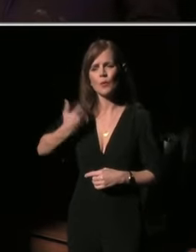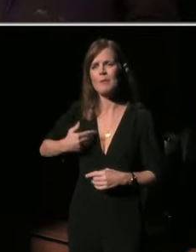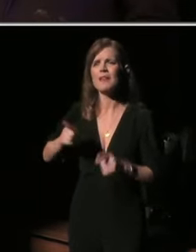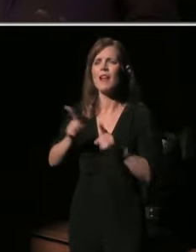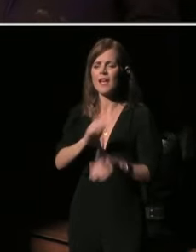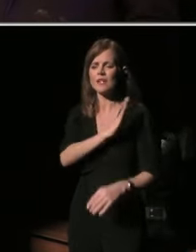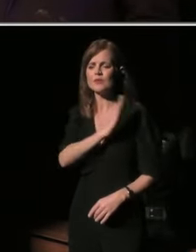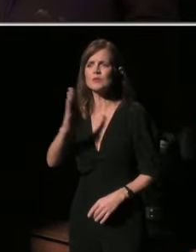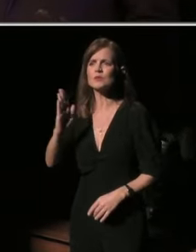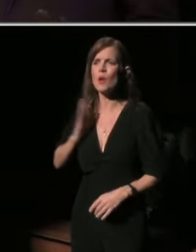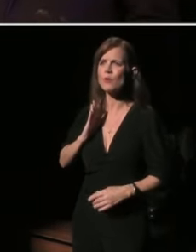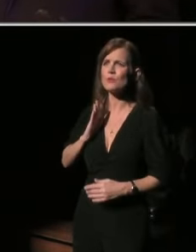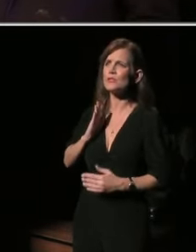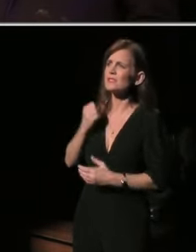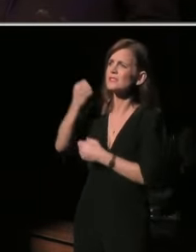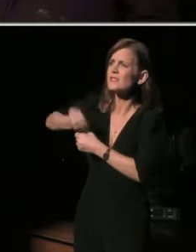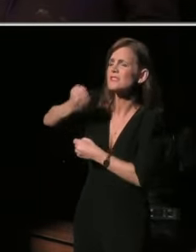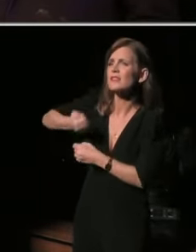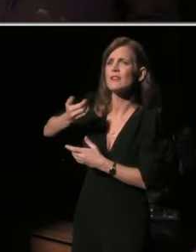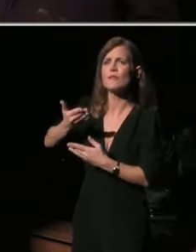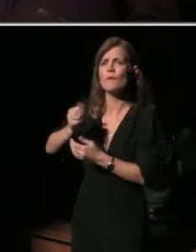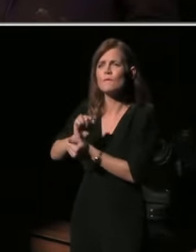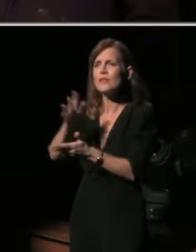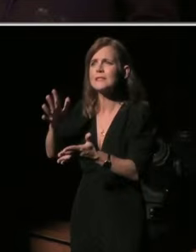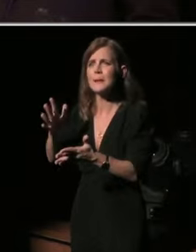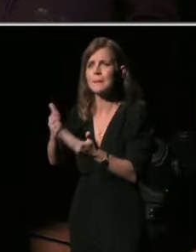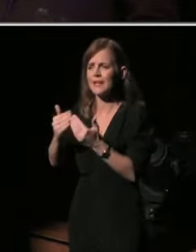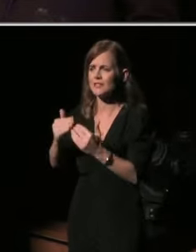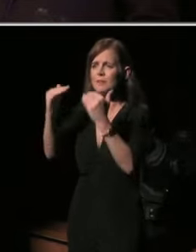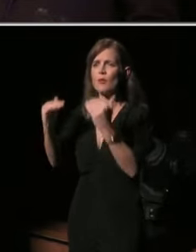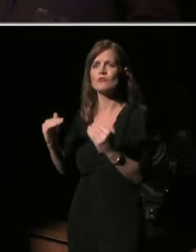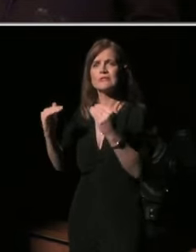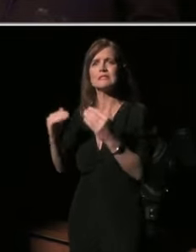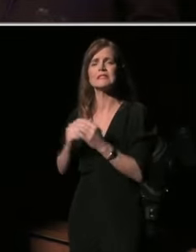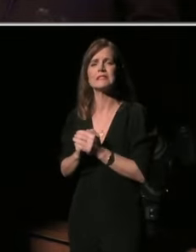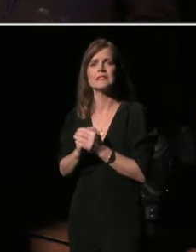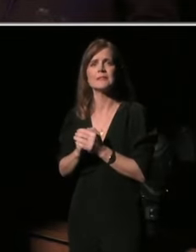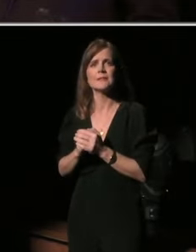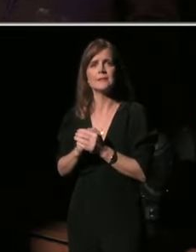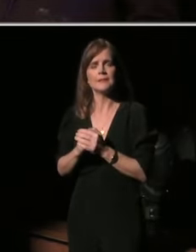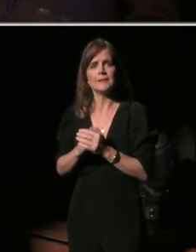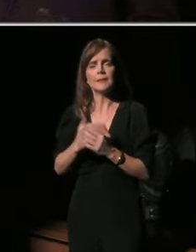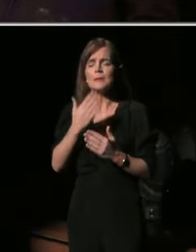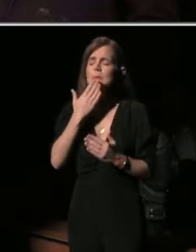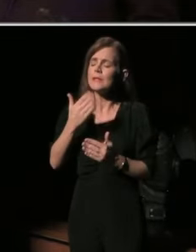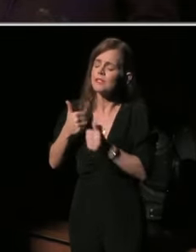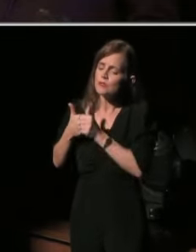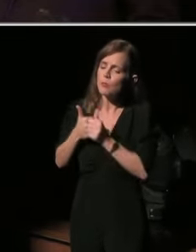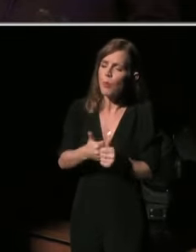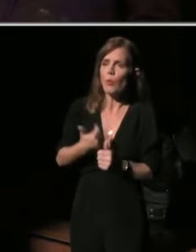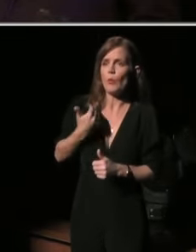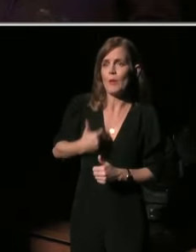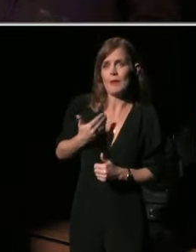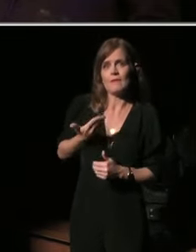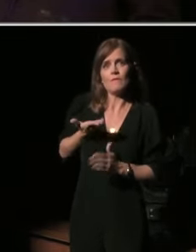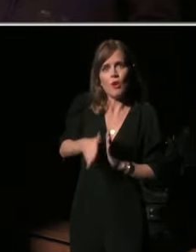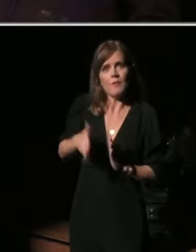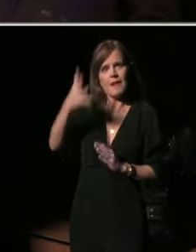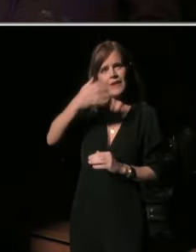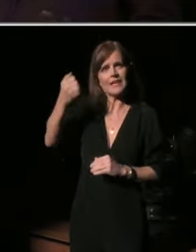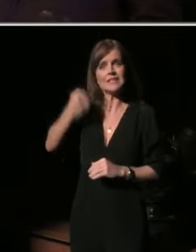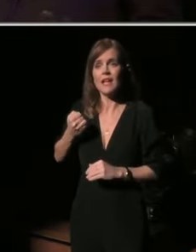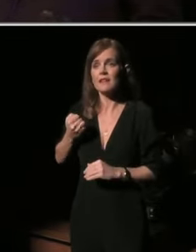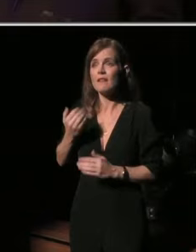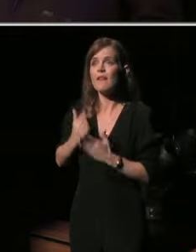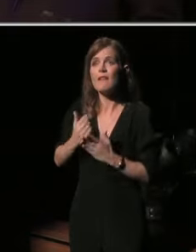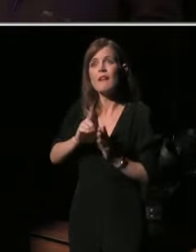soldiers of freedom and democracy. This is my message to you. Support the women of Afghanistan. Tomorrow will be